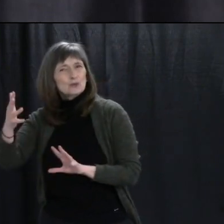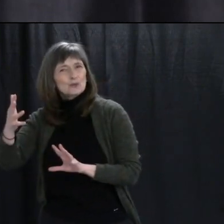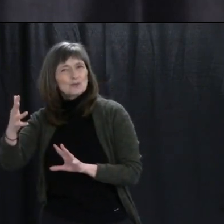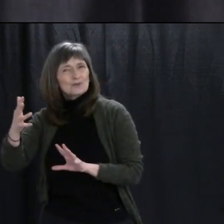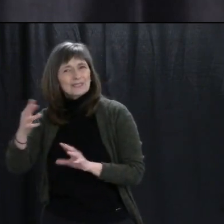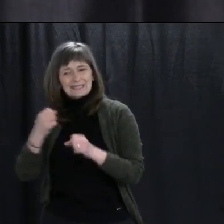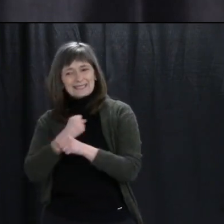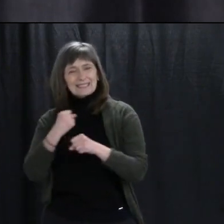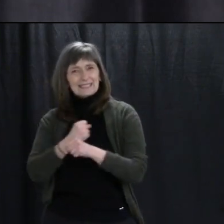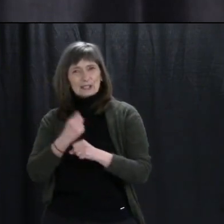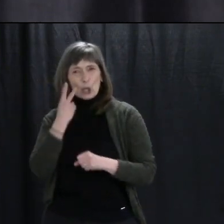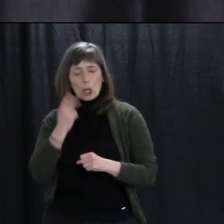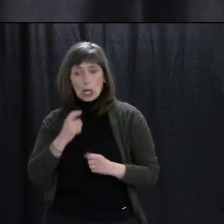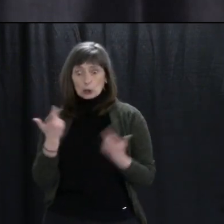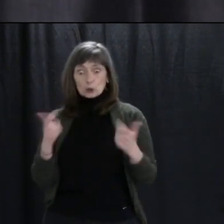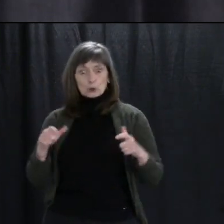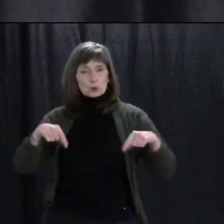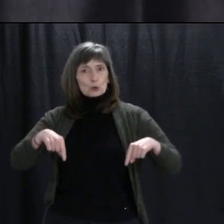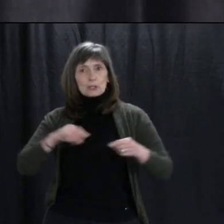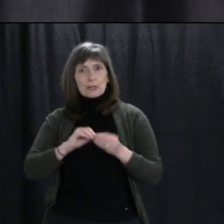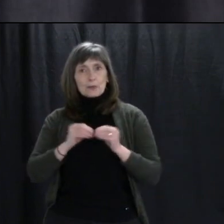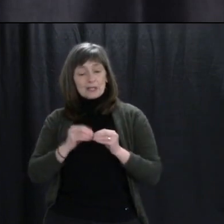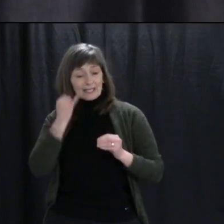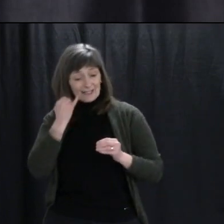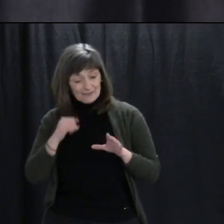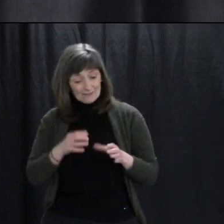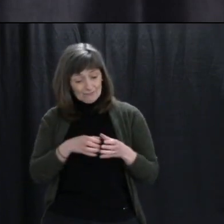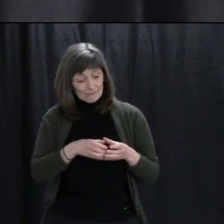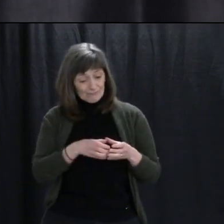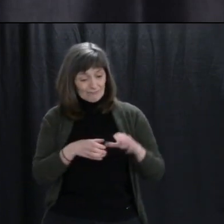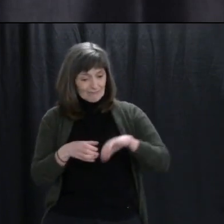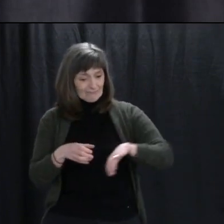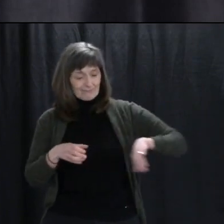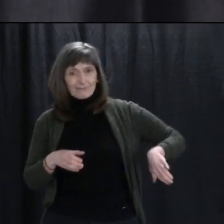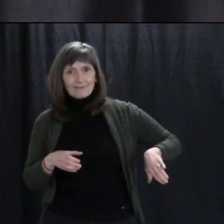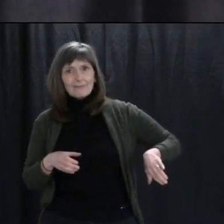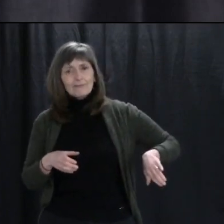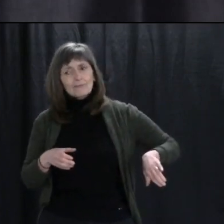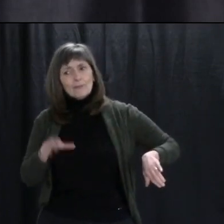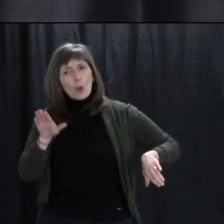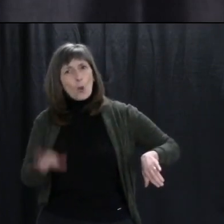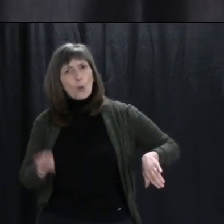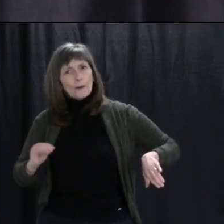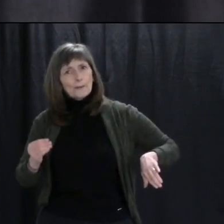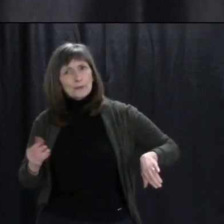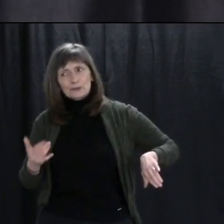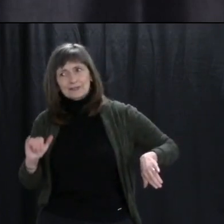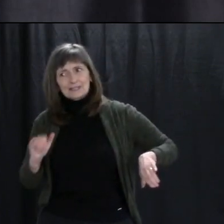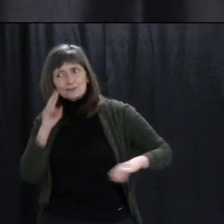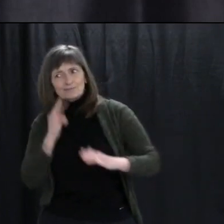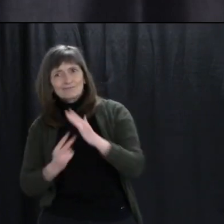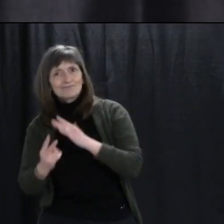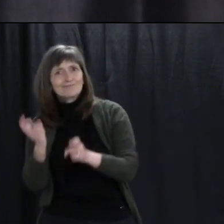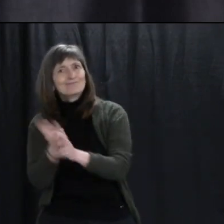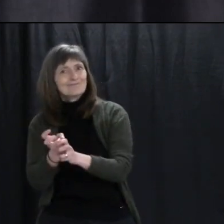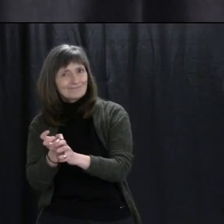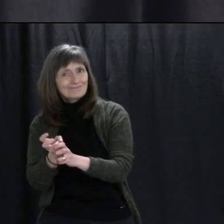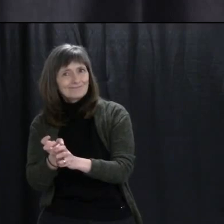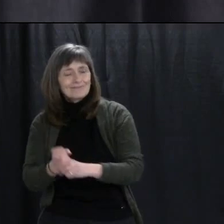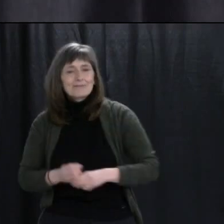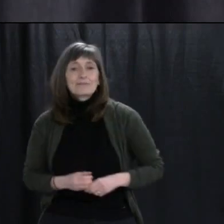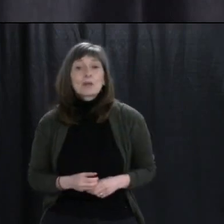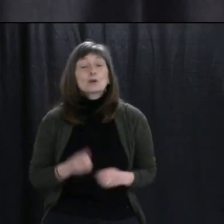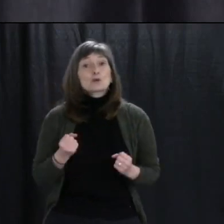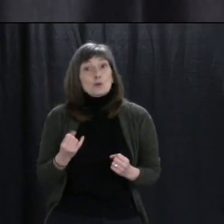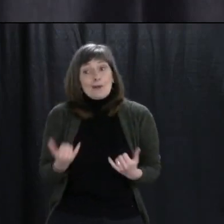then our numbers at the moment do not lend themselves to modeling. So we've laid the groundwork for when that changes.